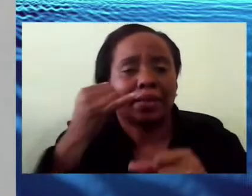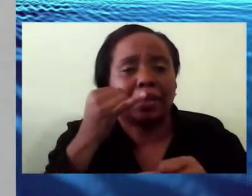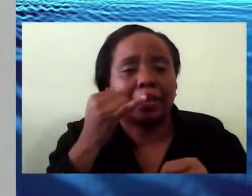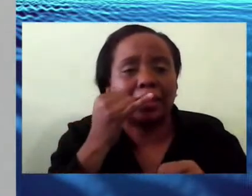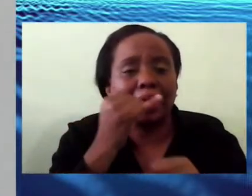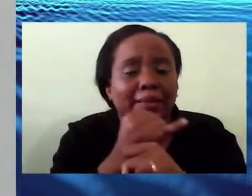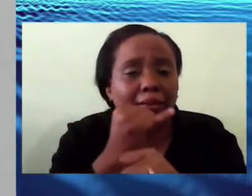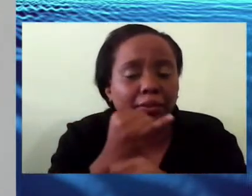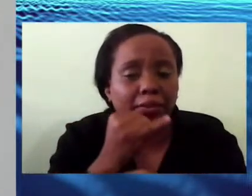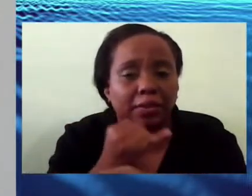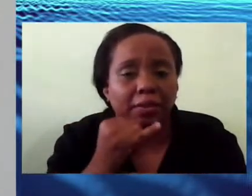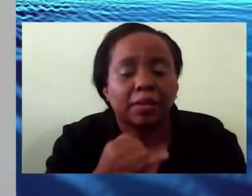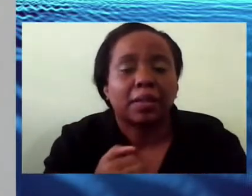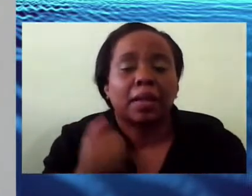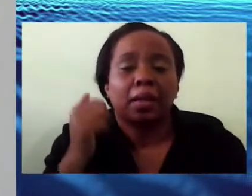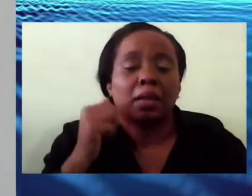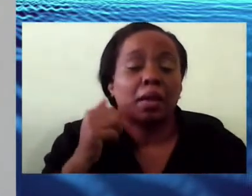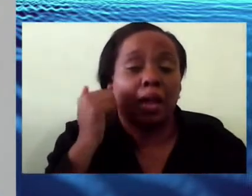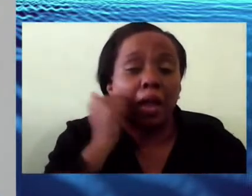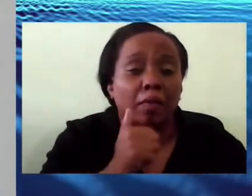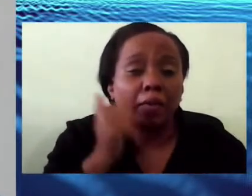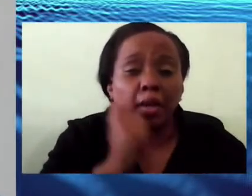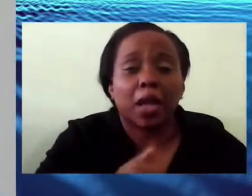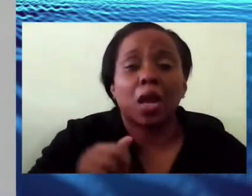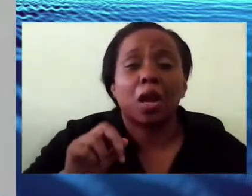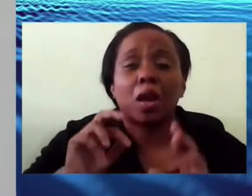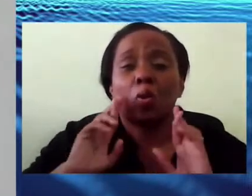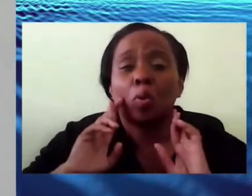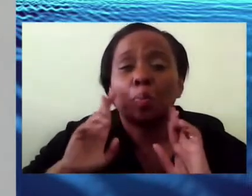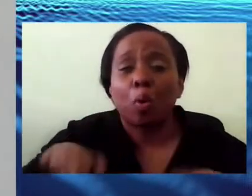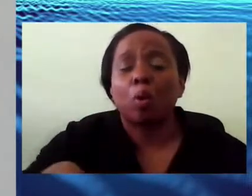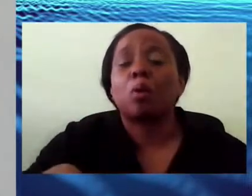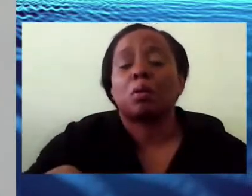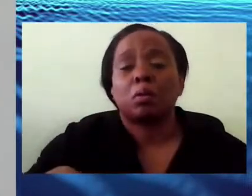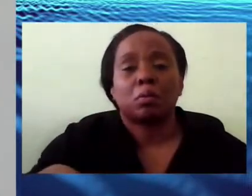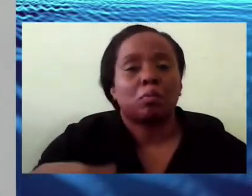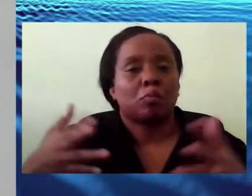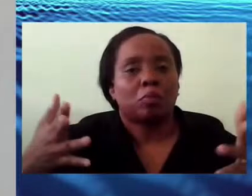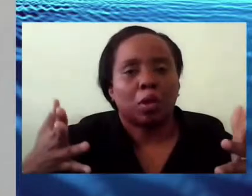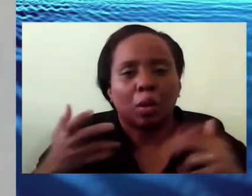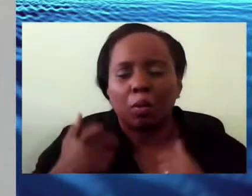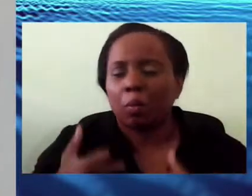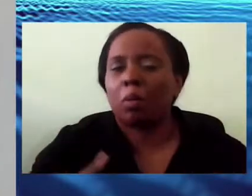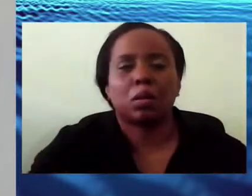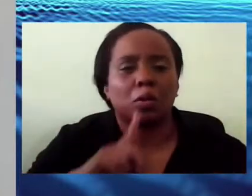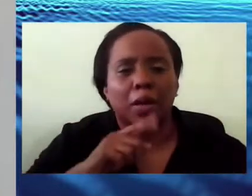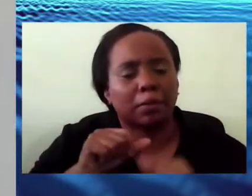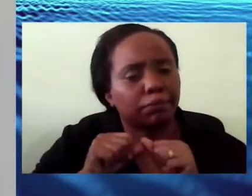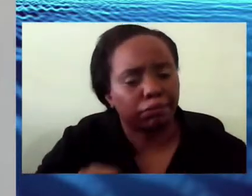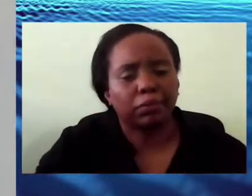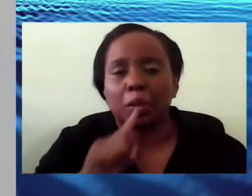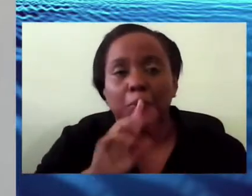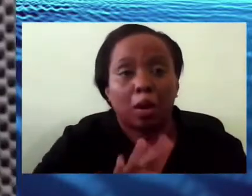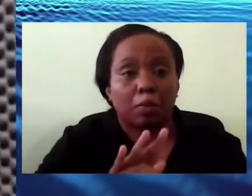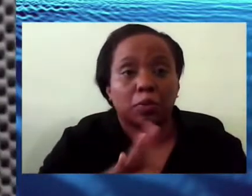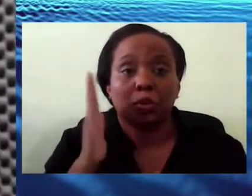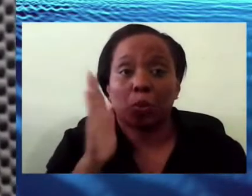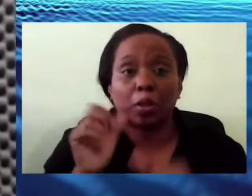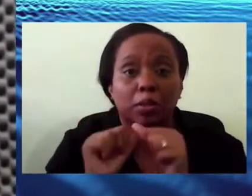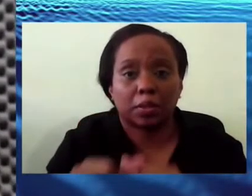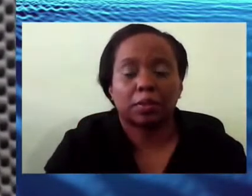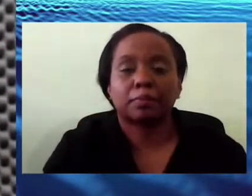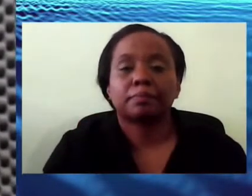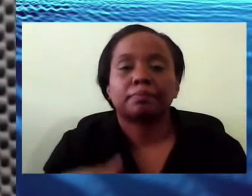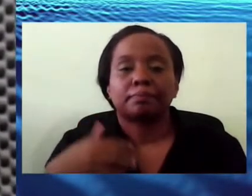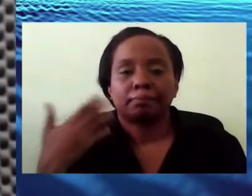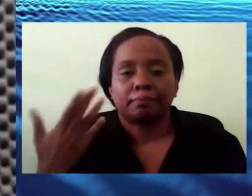daily reports being submitted so that we can keep on top of this one. And I give you the assurance that we will do so. Aliyah Brinks,